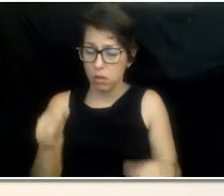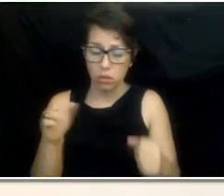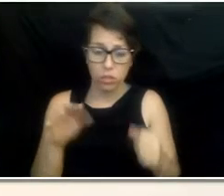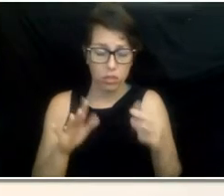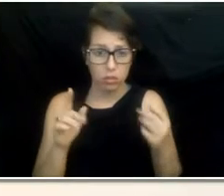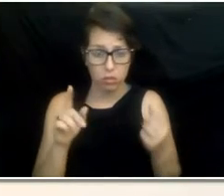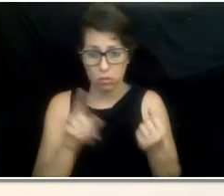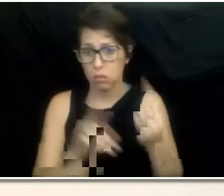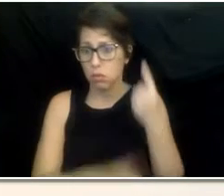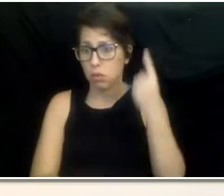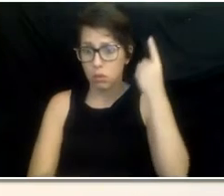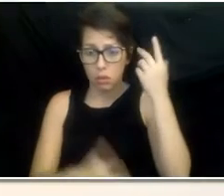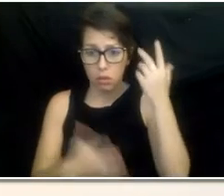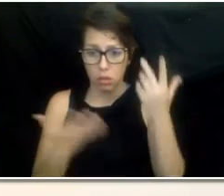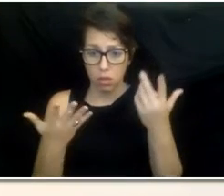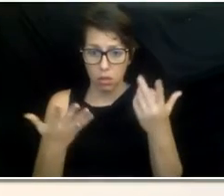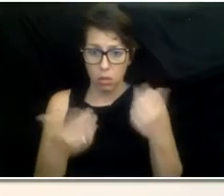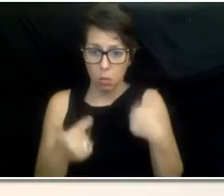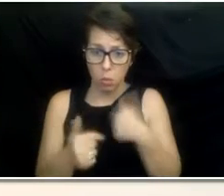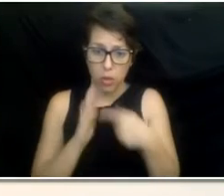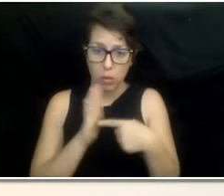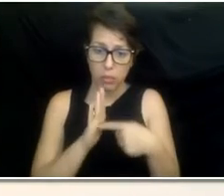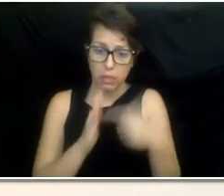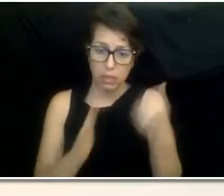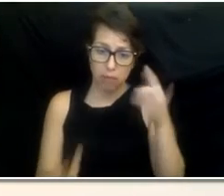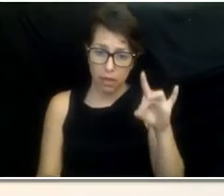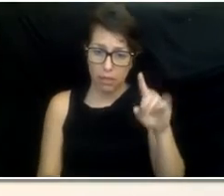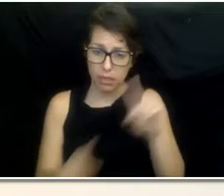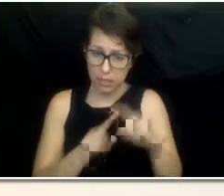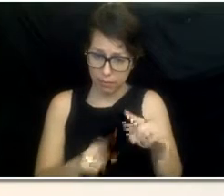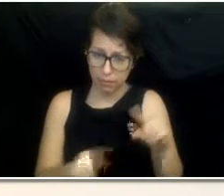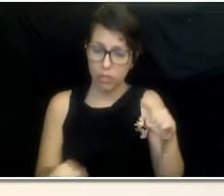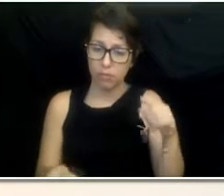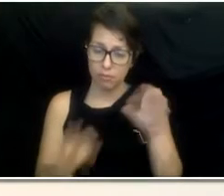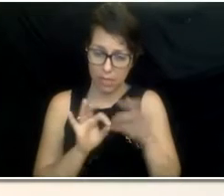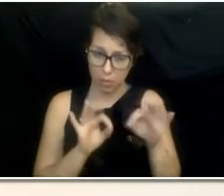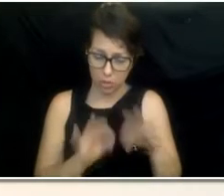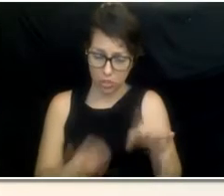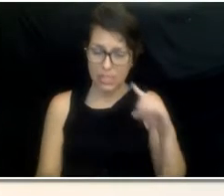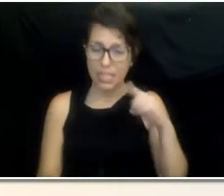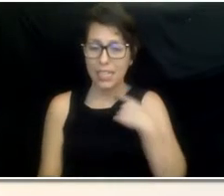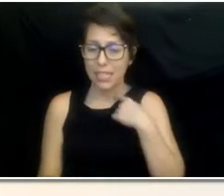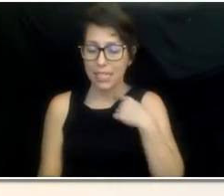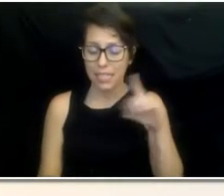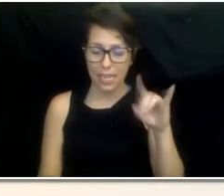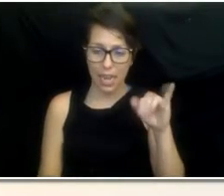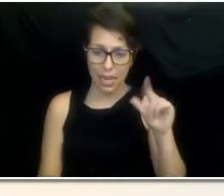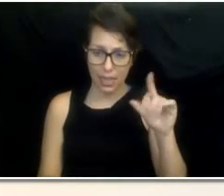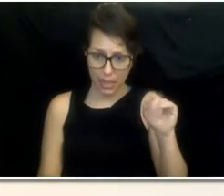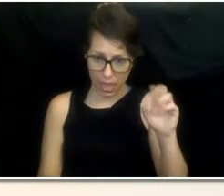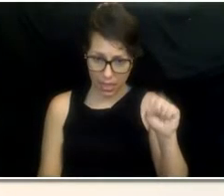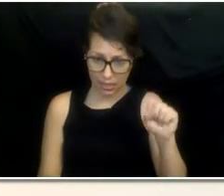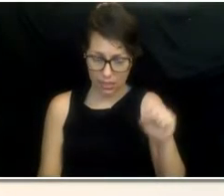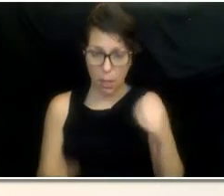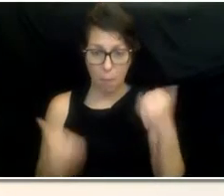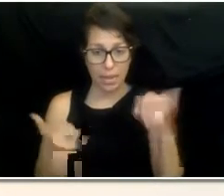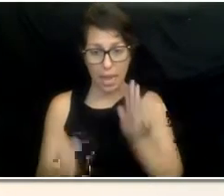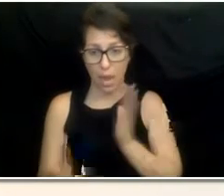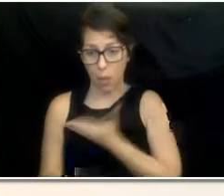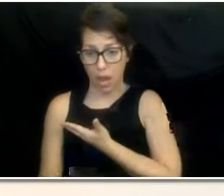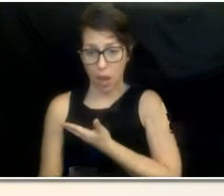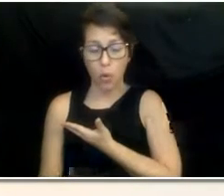call and unfortunately needed to hang up and because of our chat feature in common with our translation ability and our